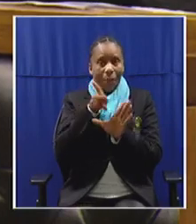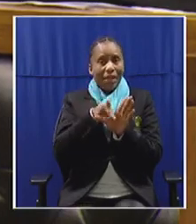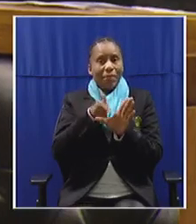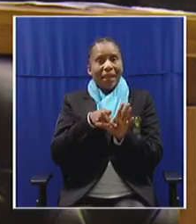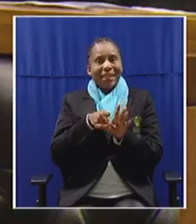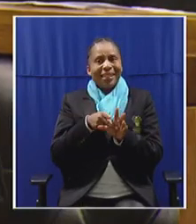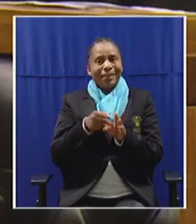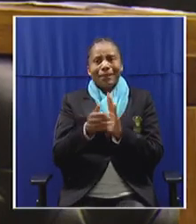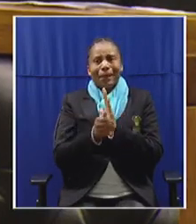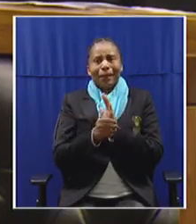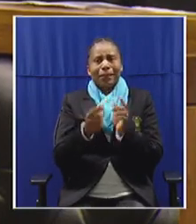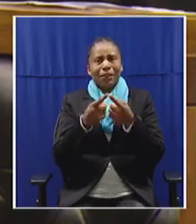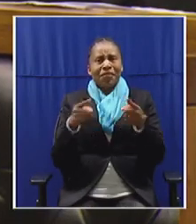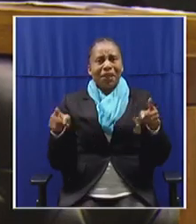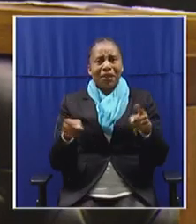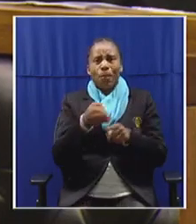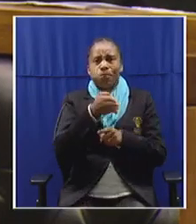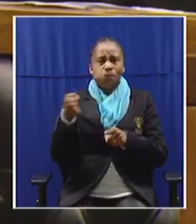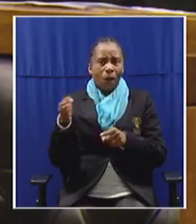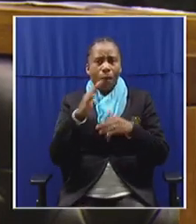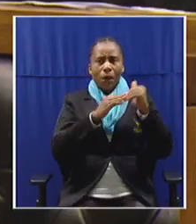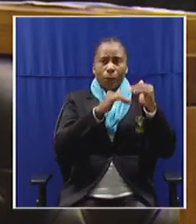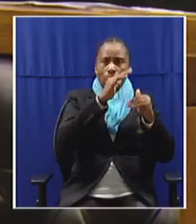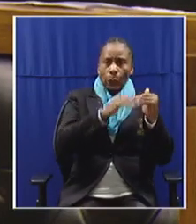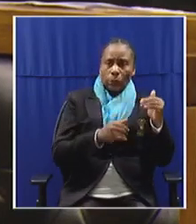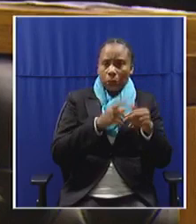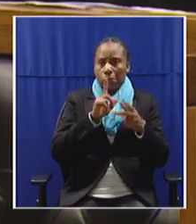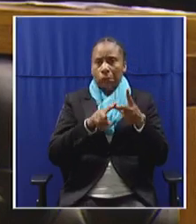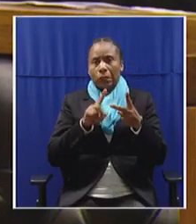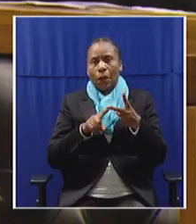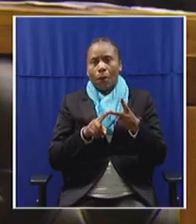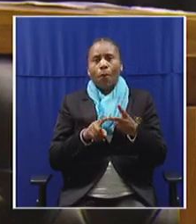are there, whether construction, plumbing, and all that.